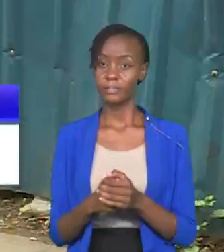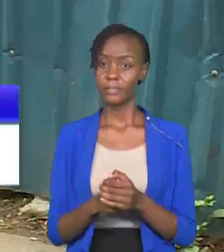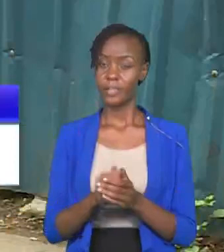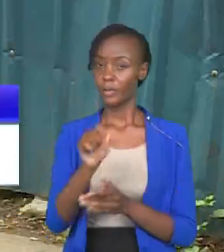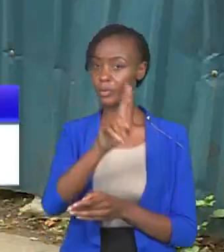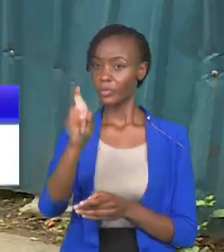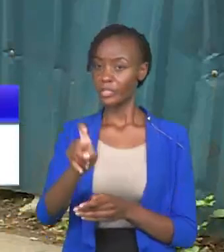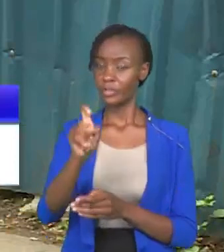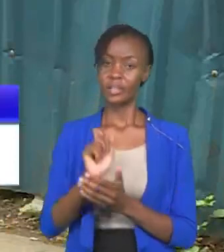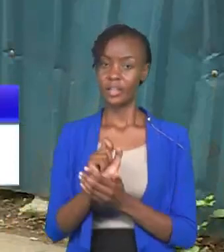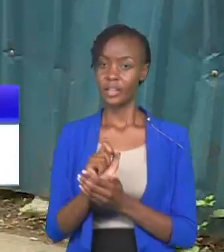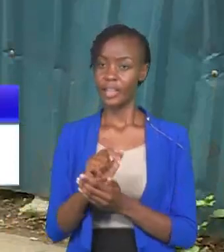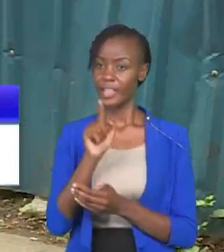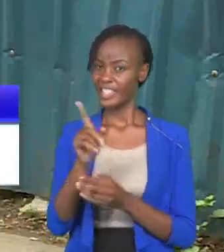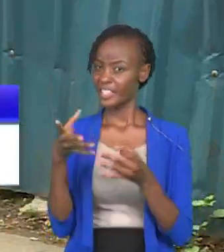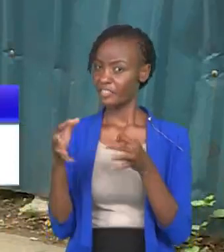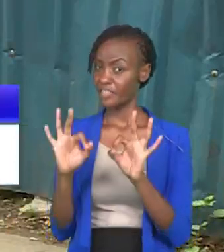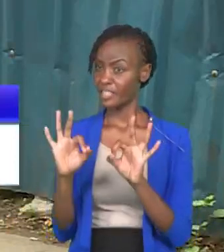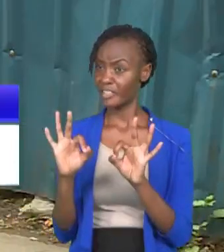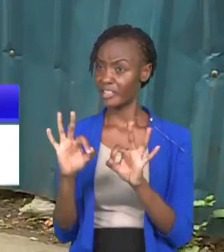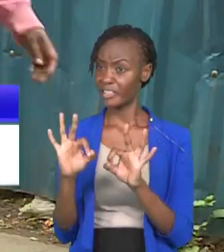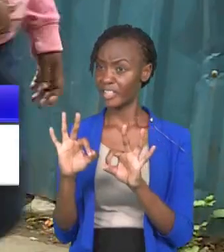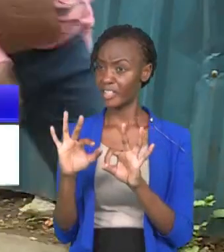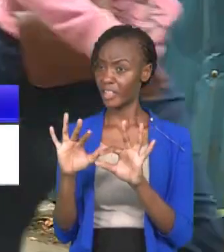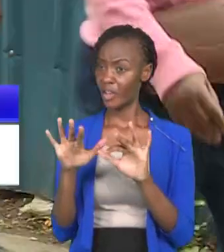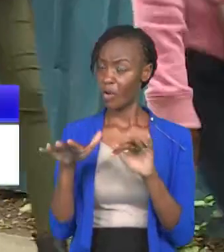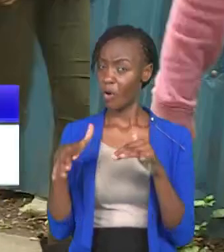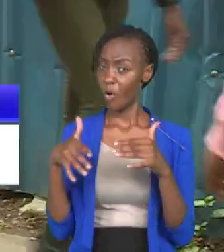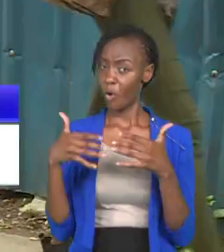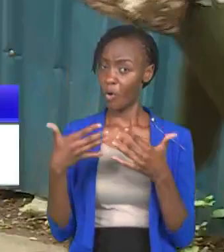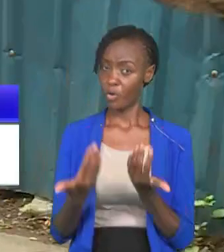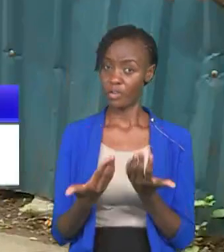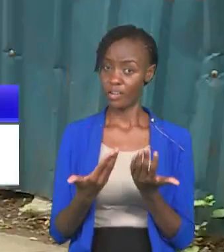Tunajiuliza itakuwa free ama serikali